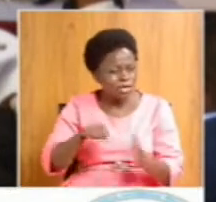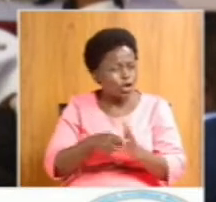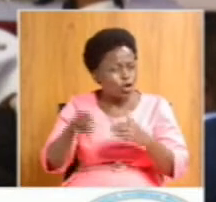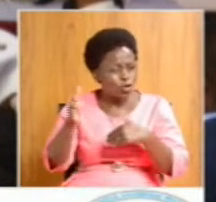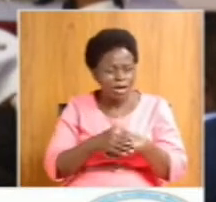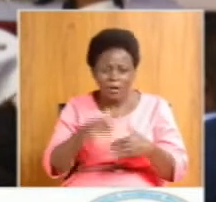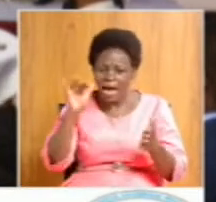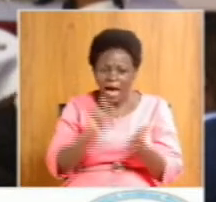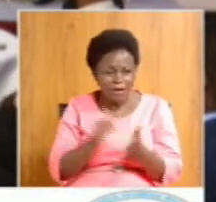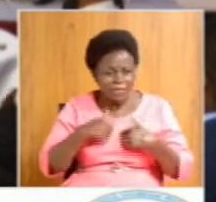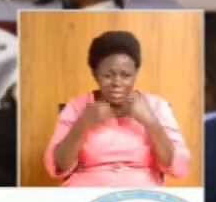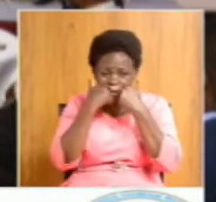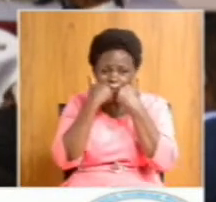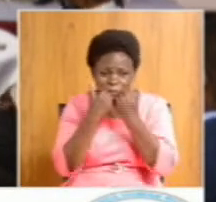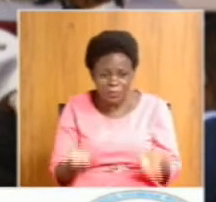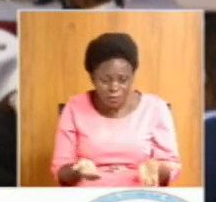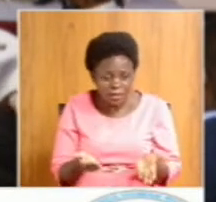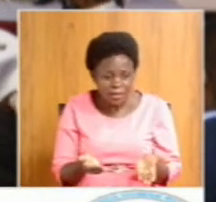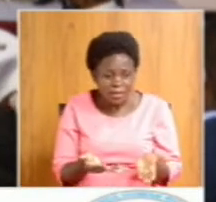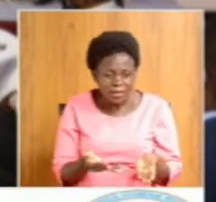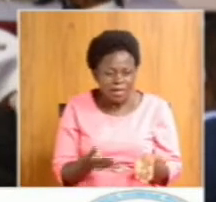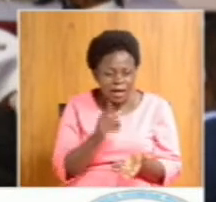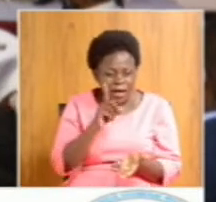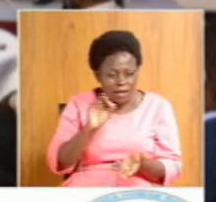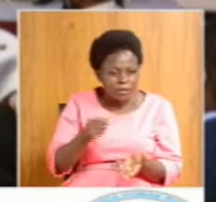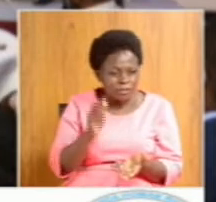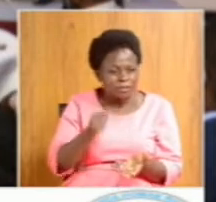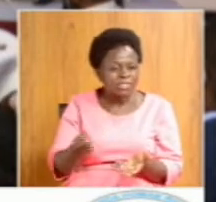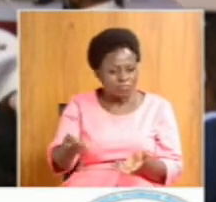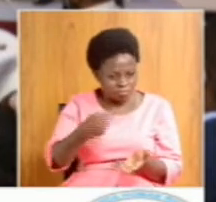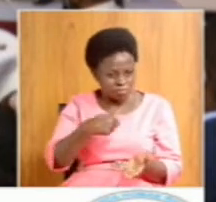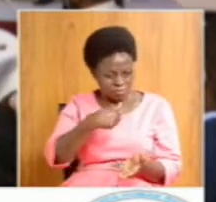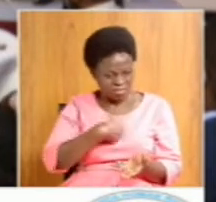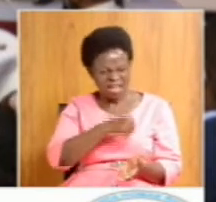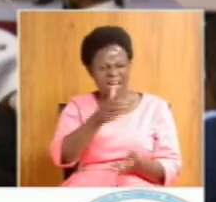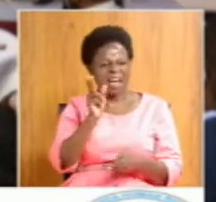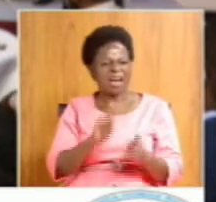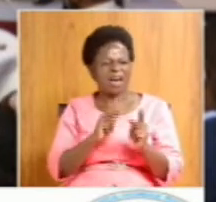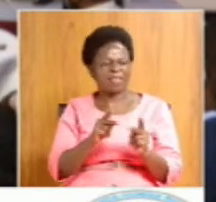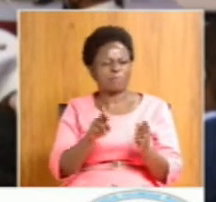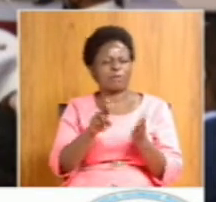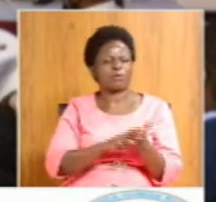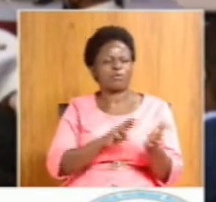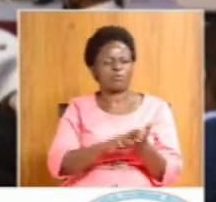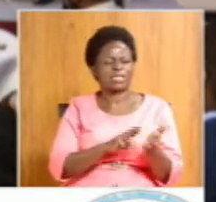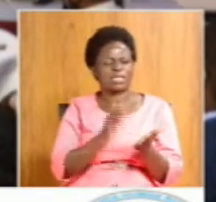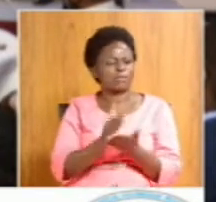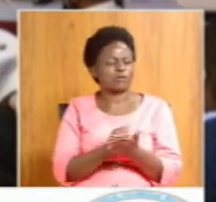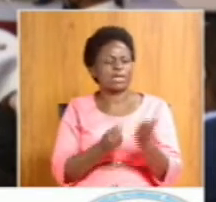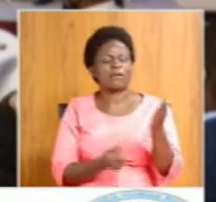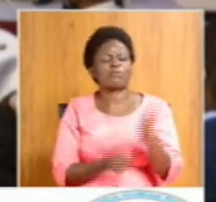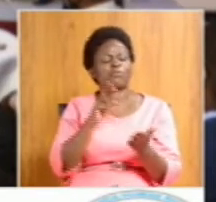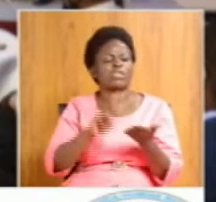has not affected me, I think this 100,000 should come to me and the other people I have to register because I have the